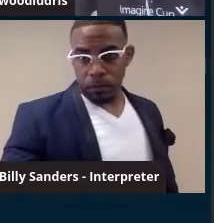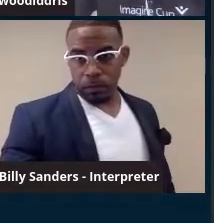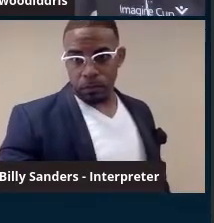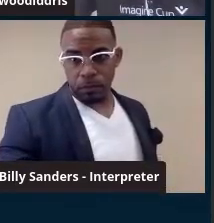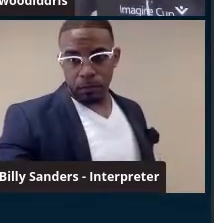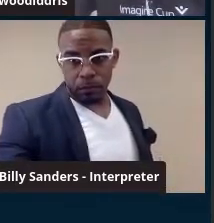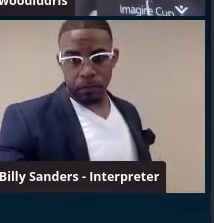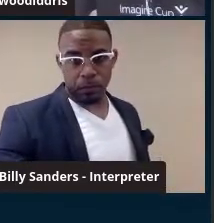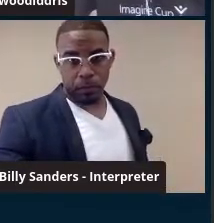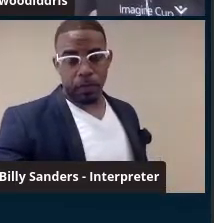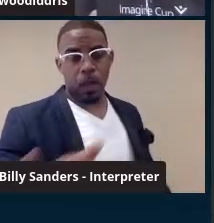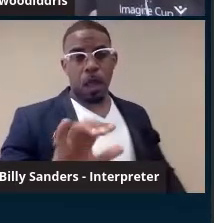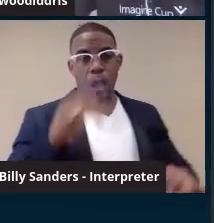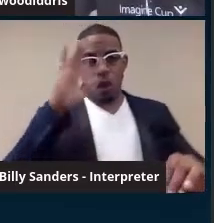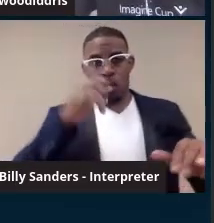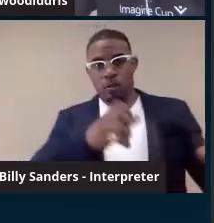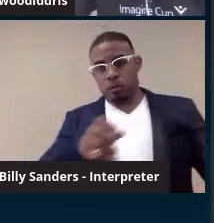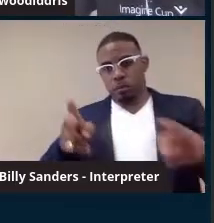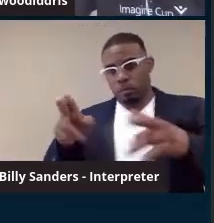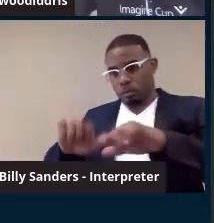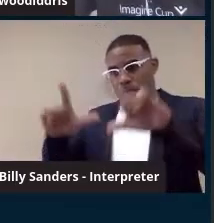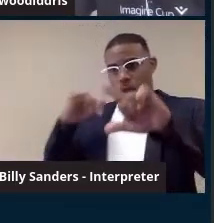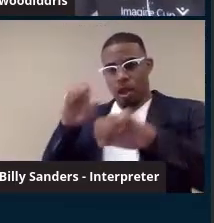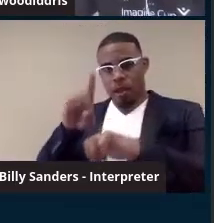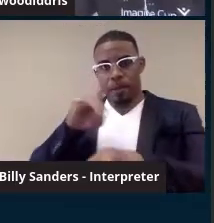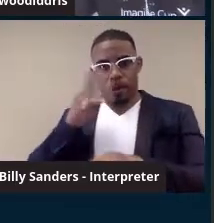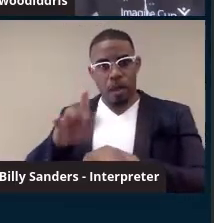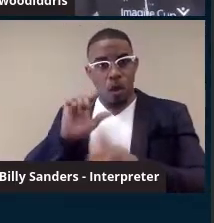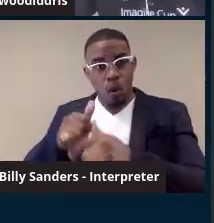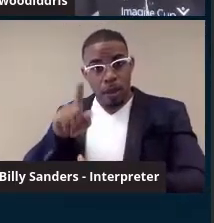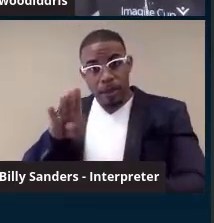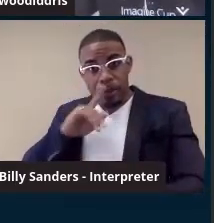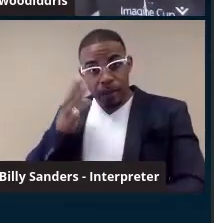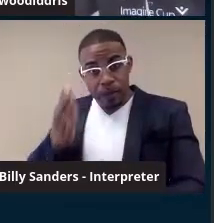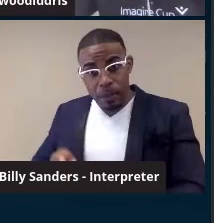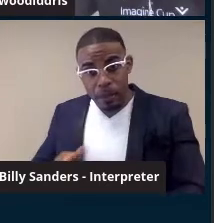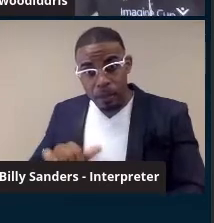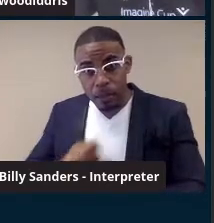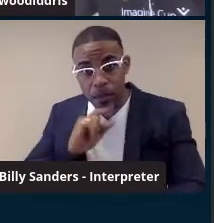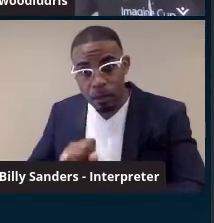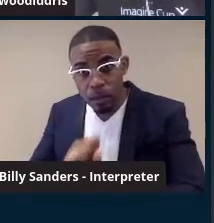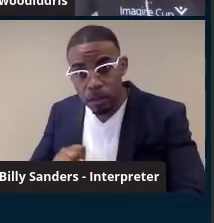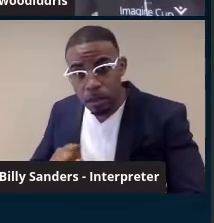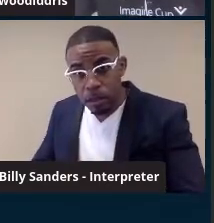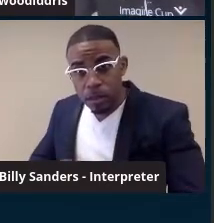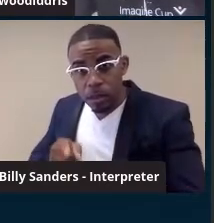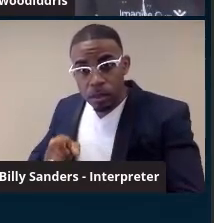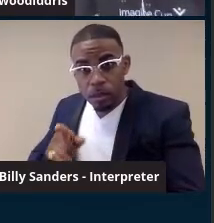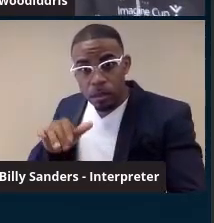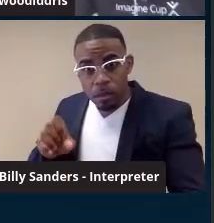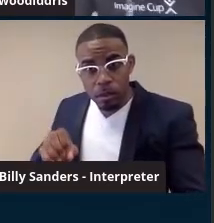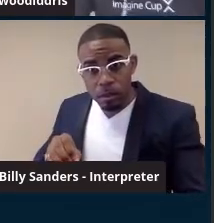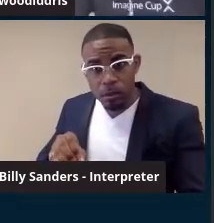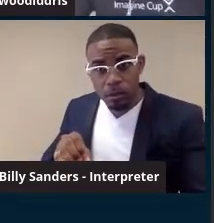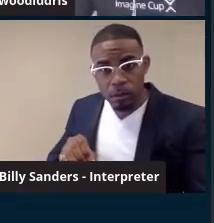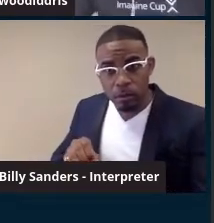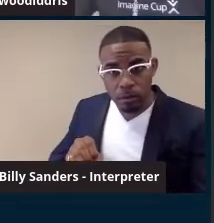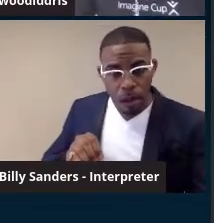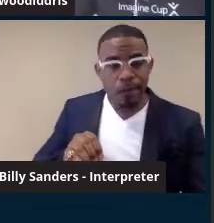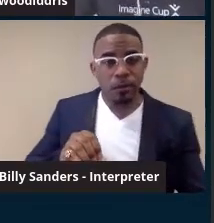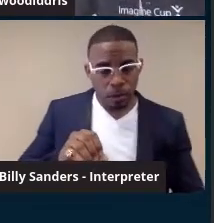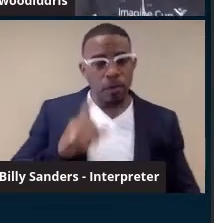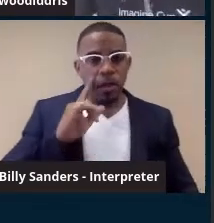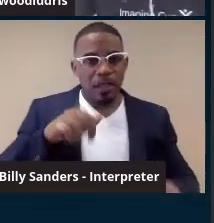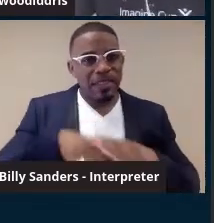database is going to be here. And once you know the database is called, it would actually have something really cool to return to us, which is actually the